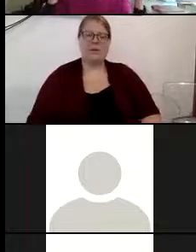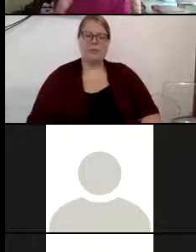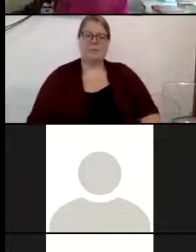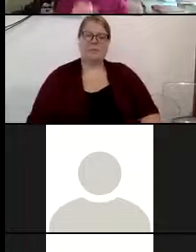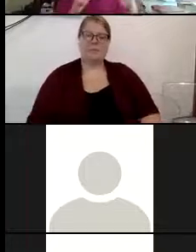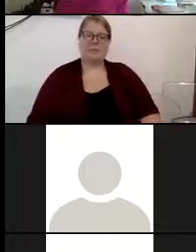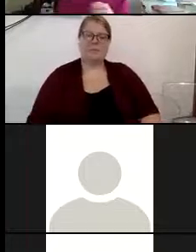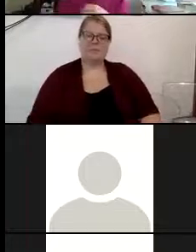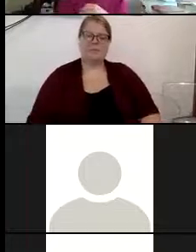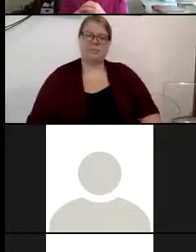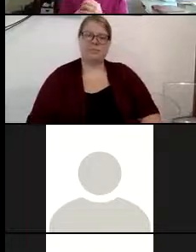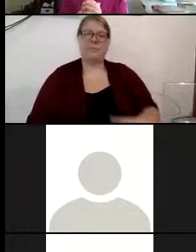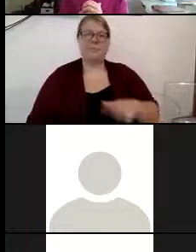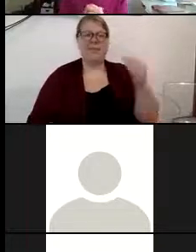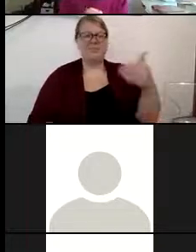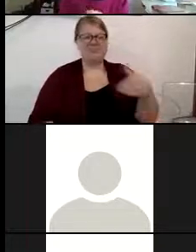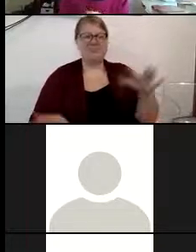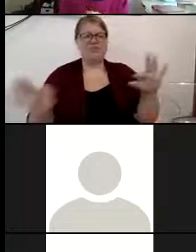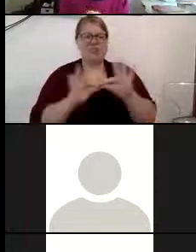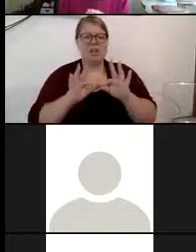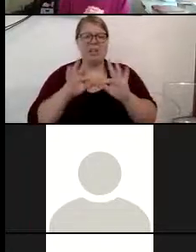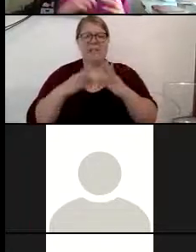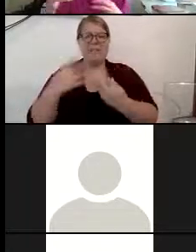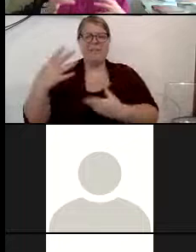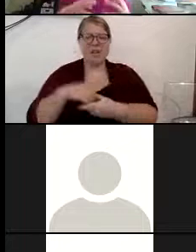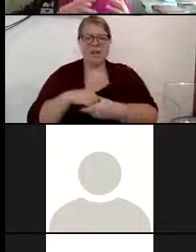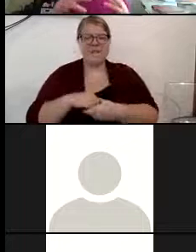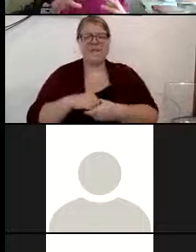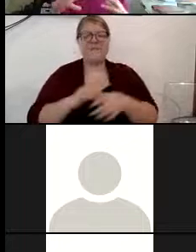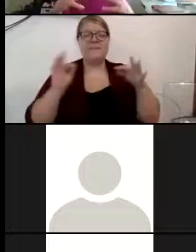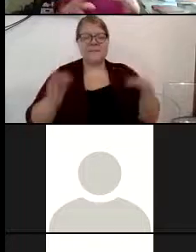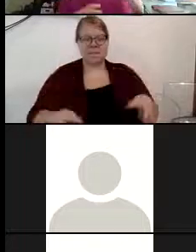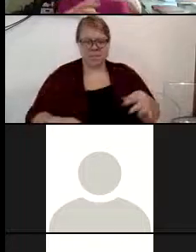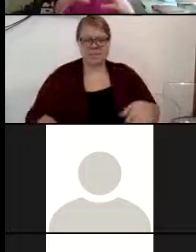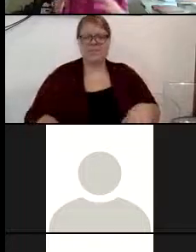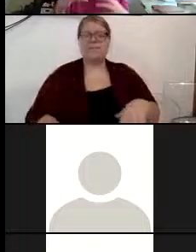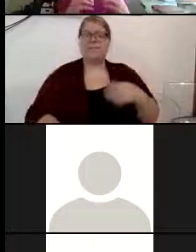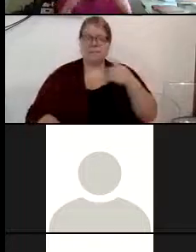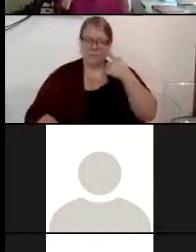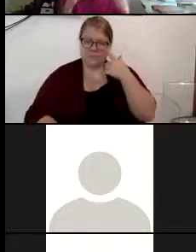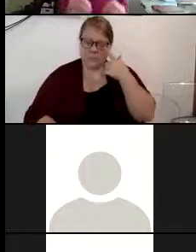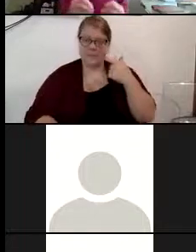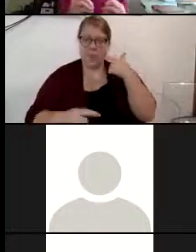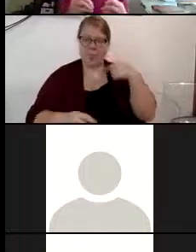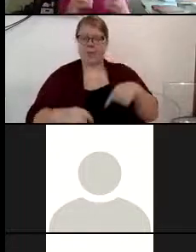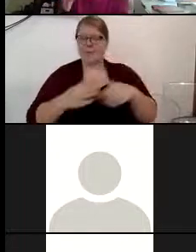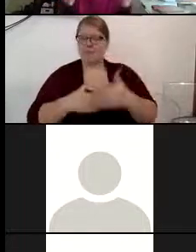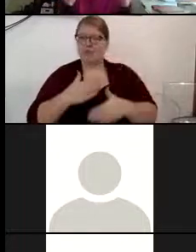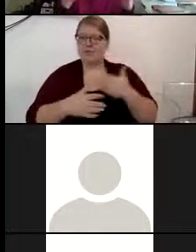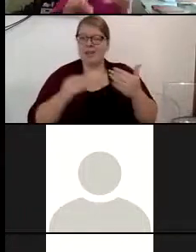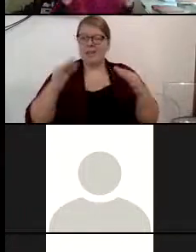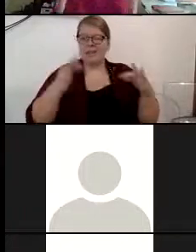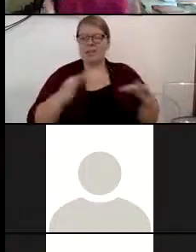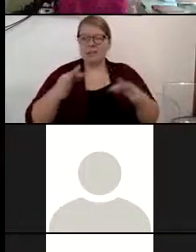is so critical to involve the family in this process and in this decision making